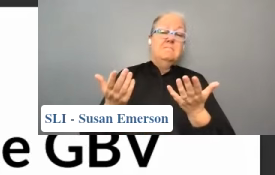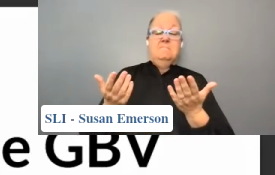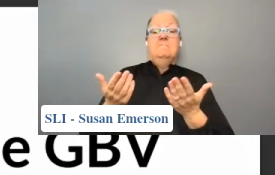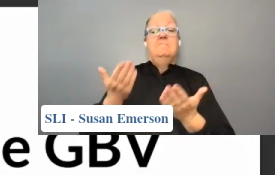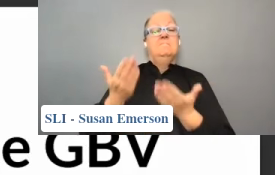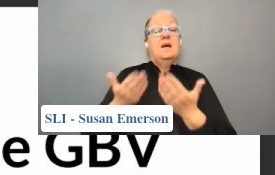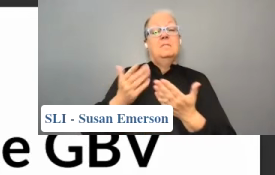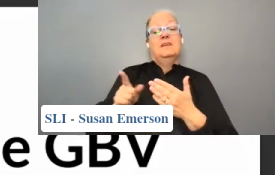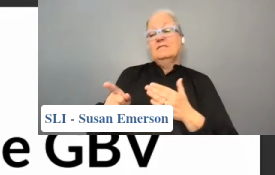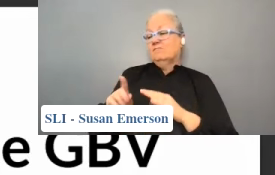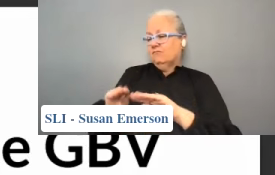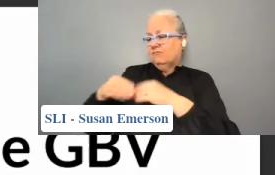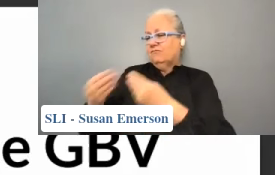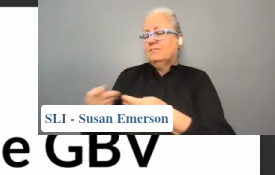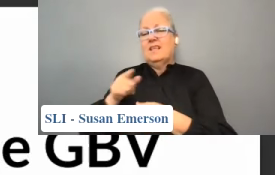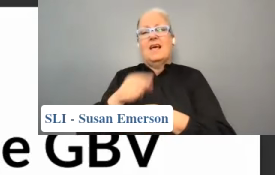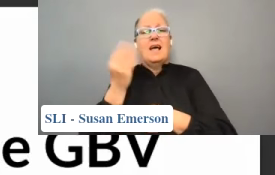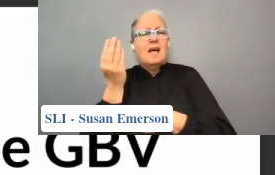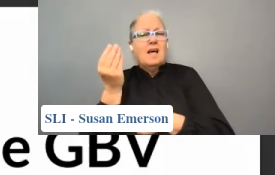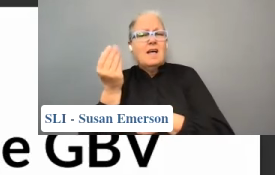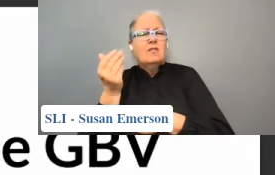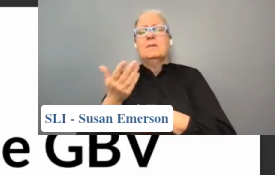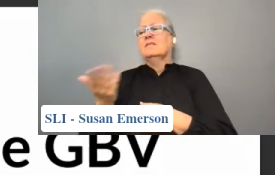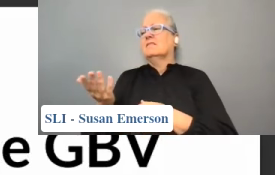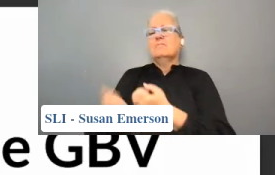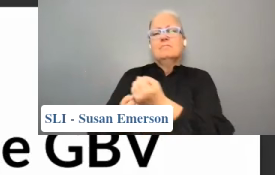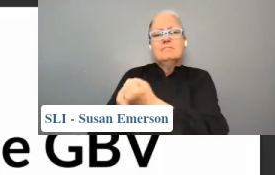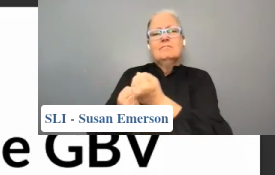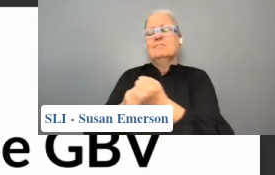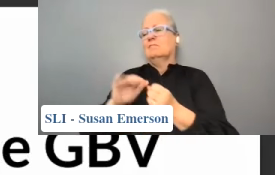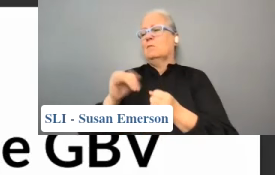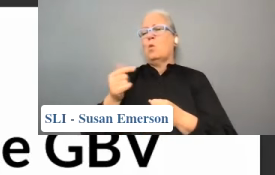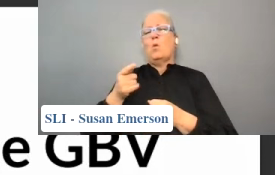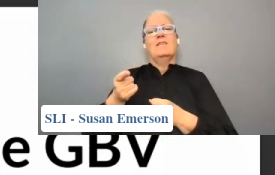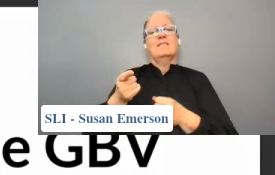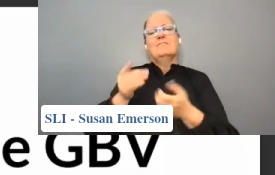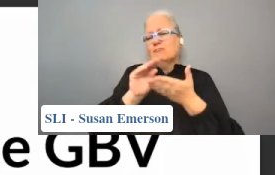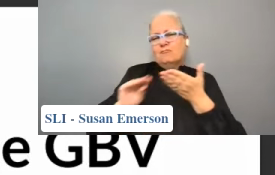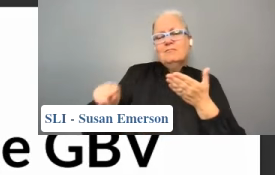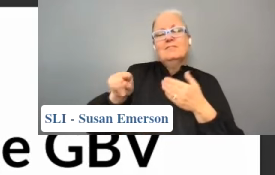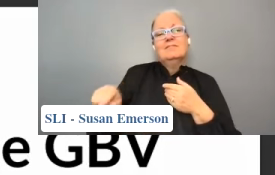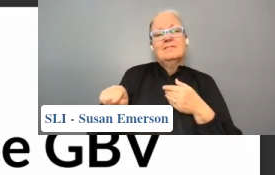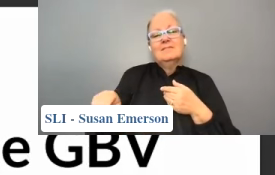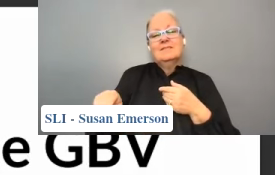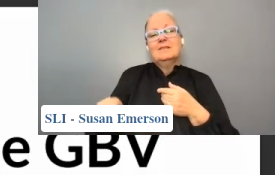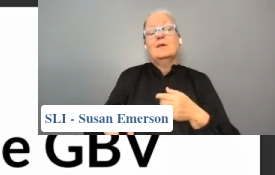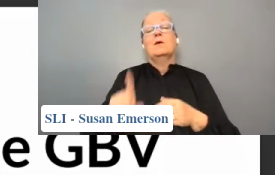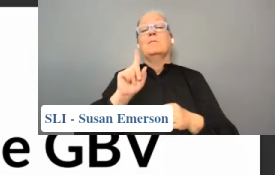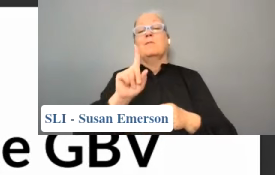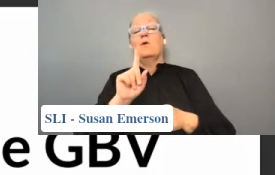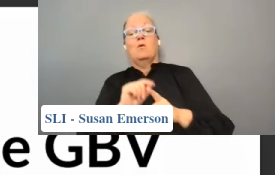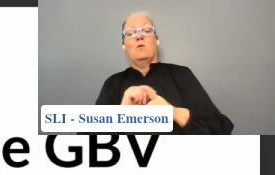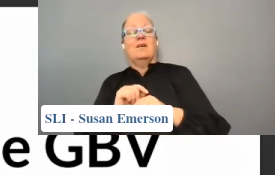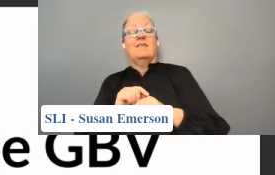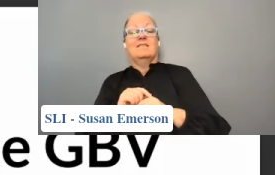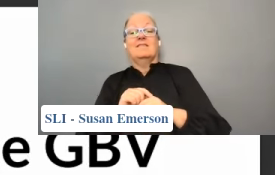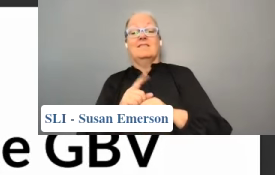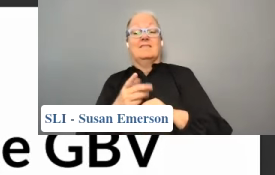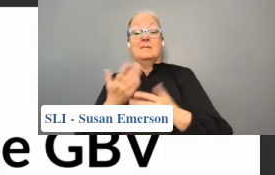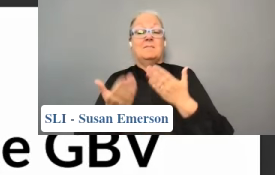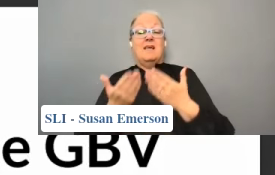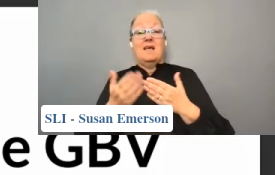some economic resources, also subsidies of some sort. But in one context, that will actually lead to an increase in